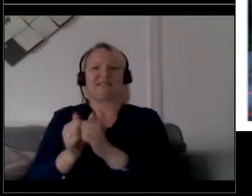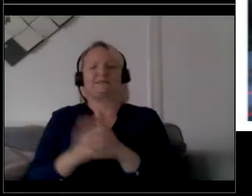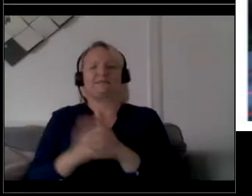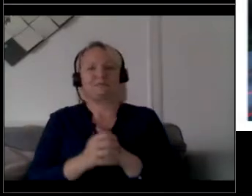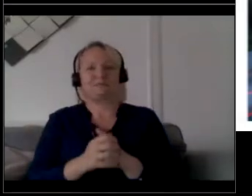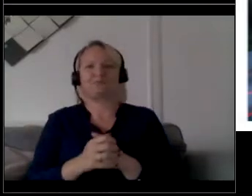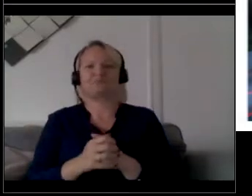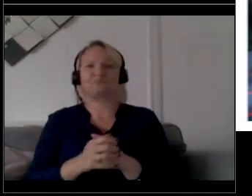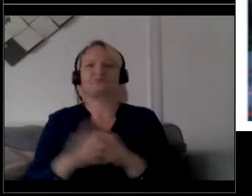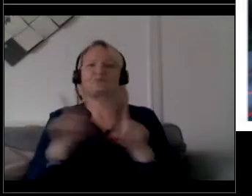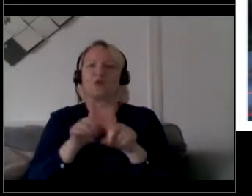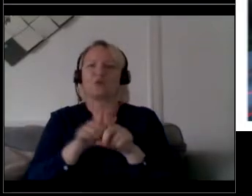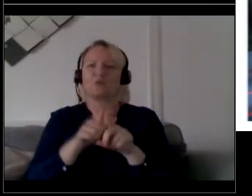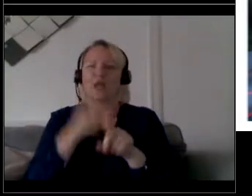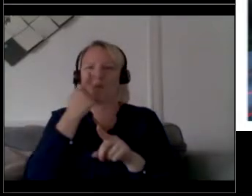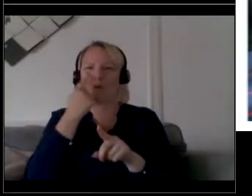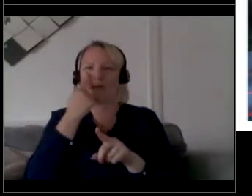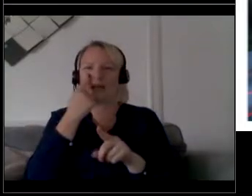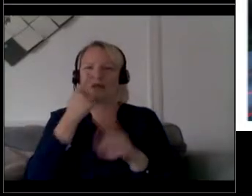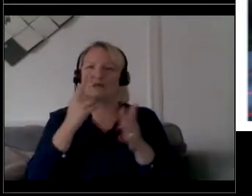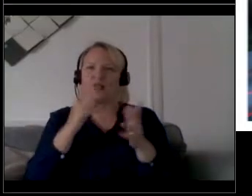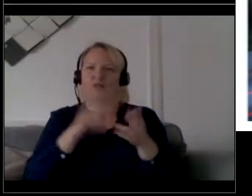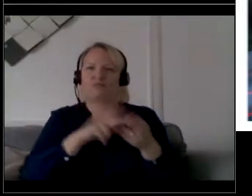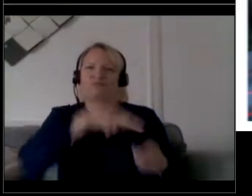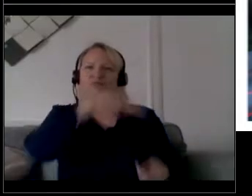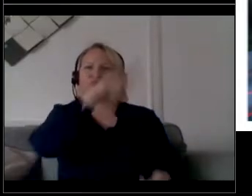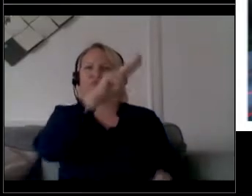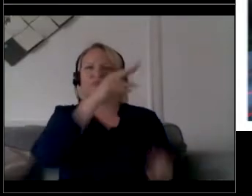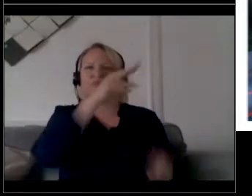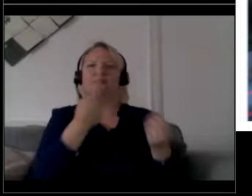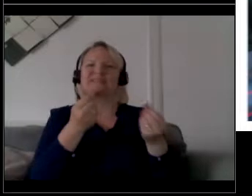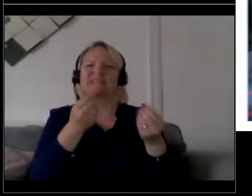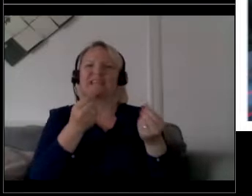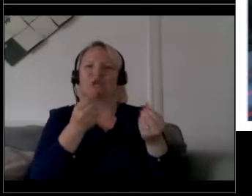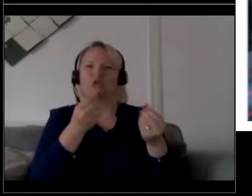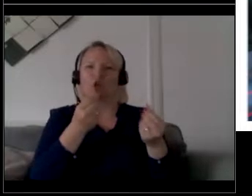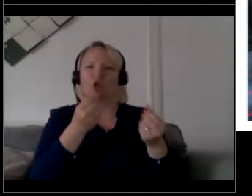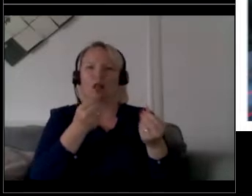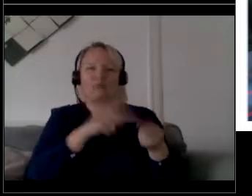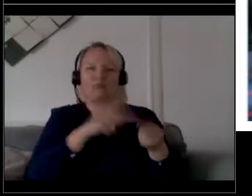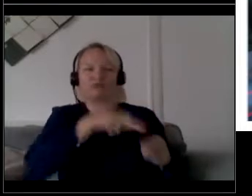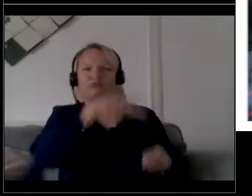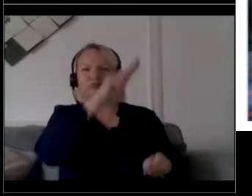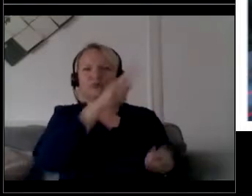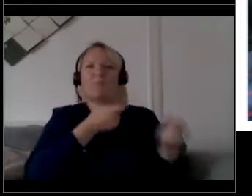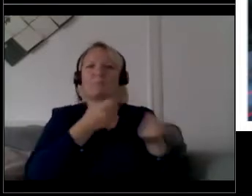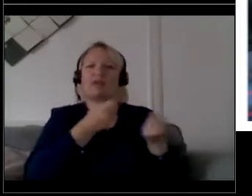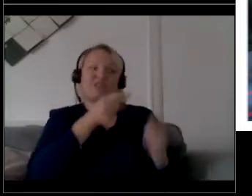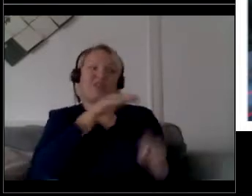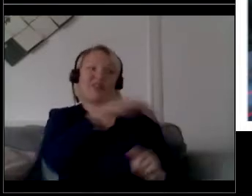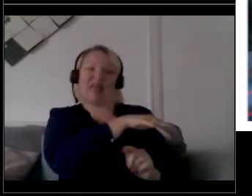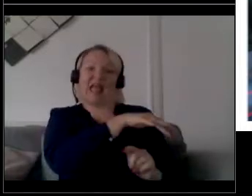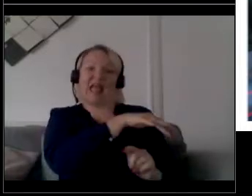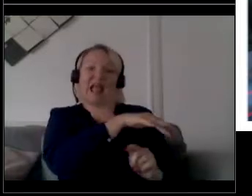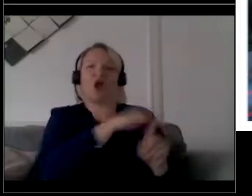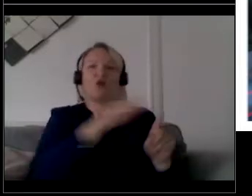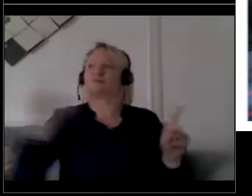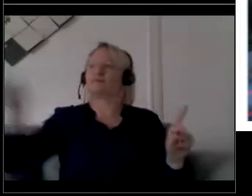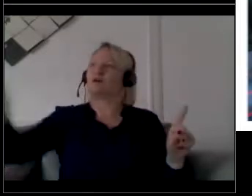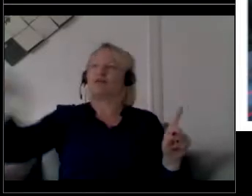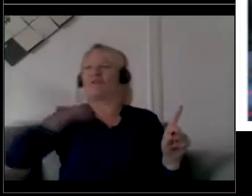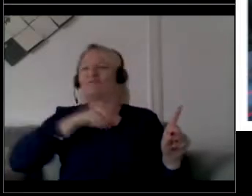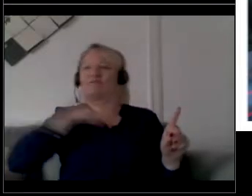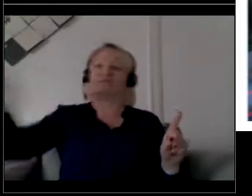be looking at doing is stockpiling material within the order limits to allow material to be managed on site rather than off site,